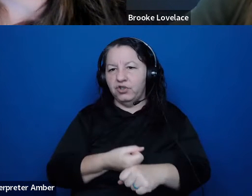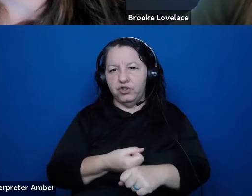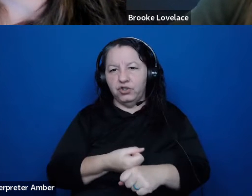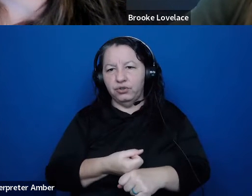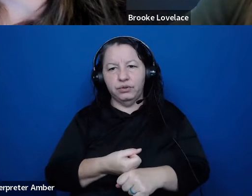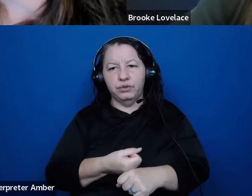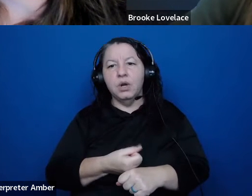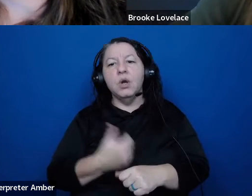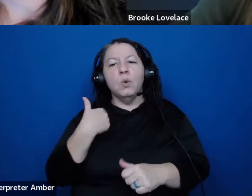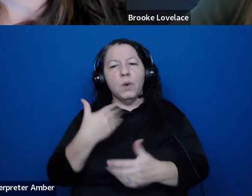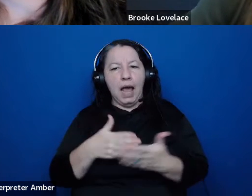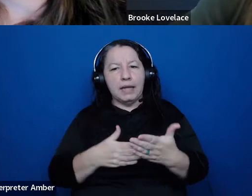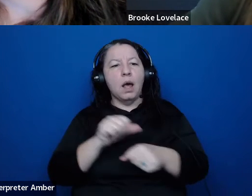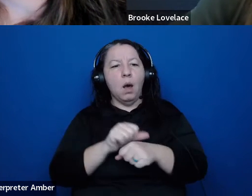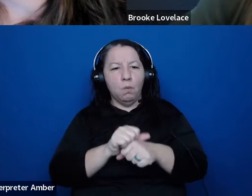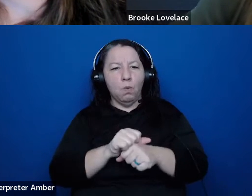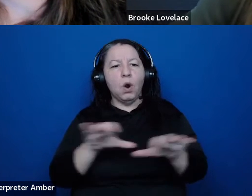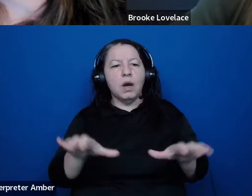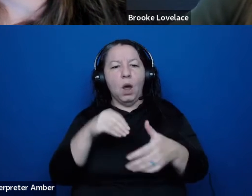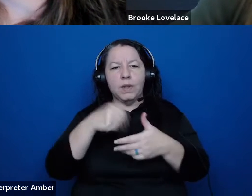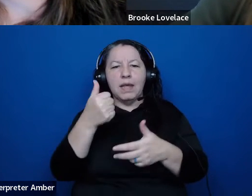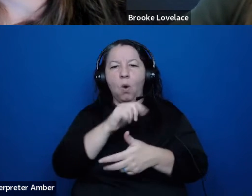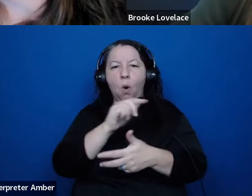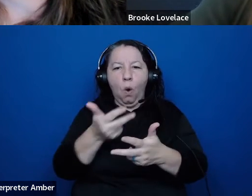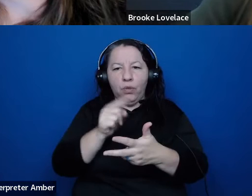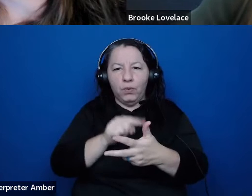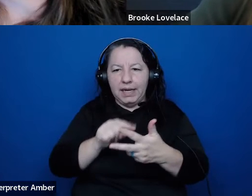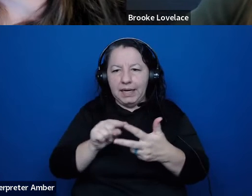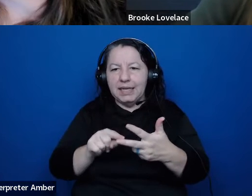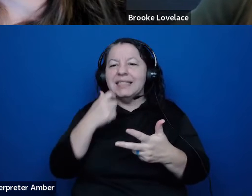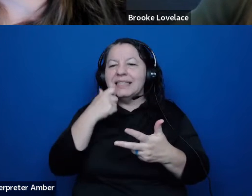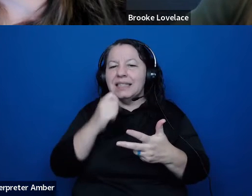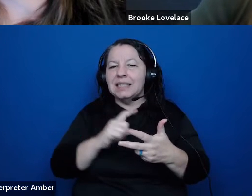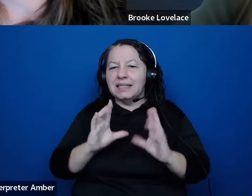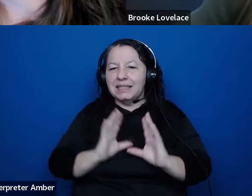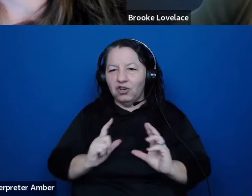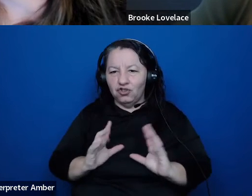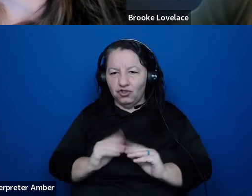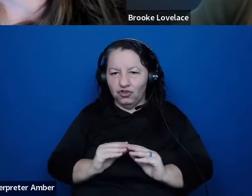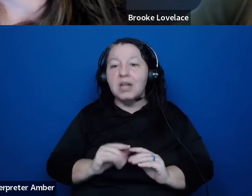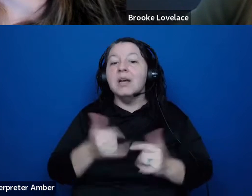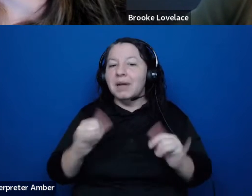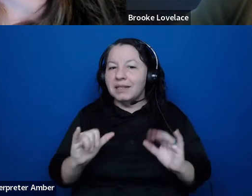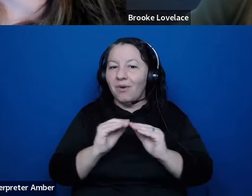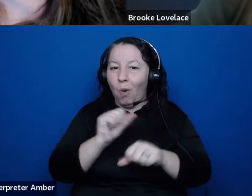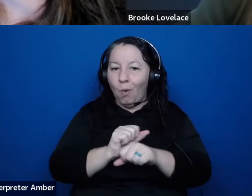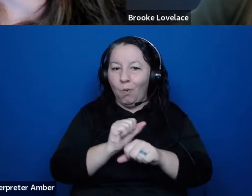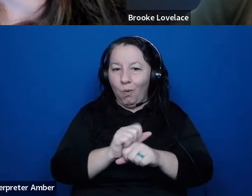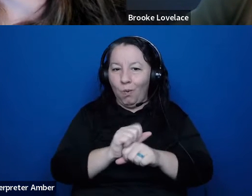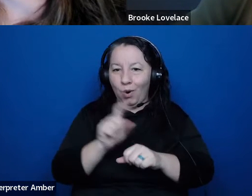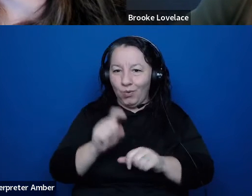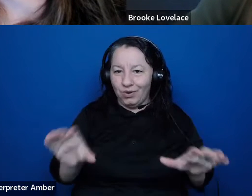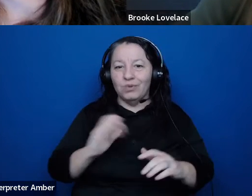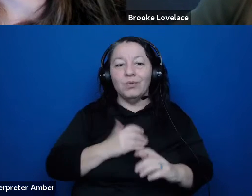There was some work done in all 3 of these areas this last session, but there's still more work to do. And so our council felt strongly